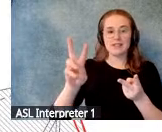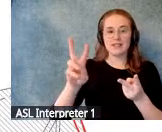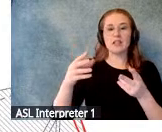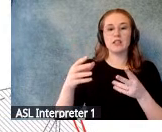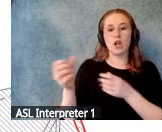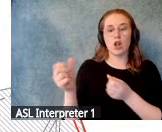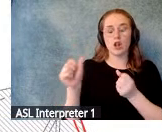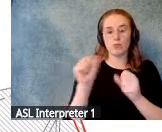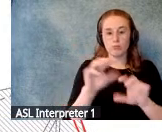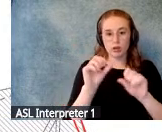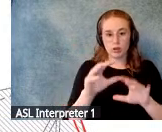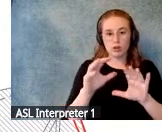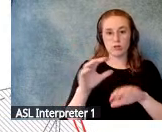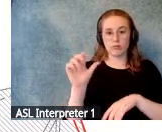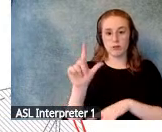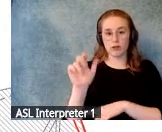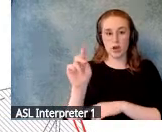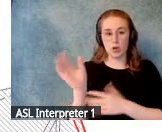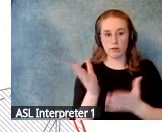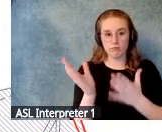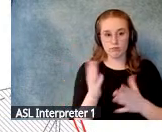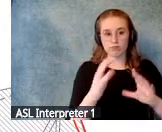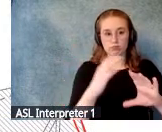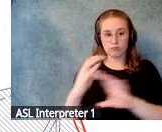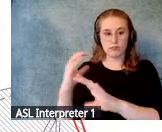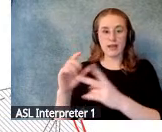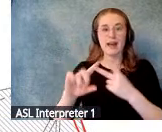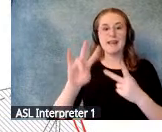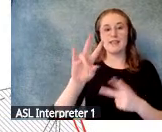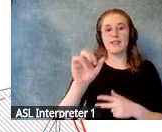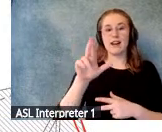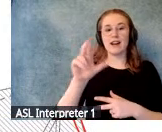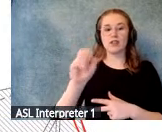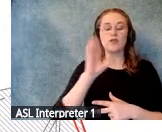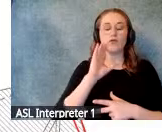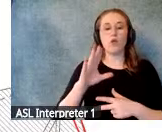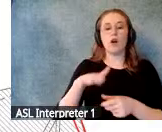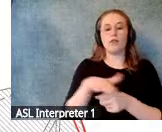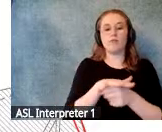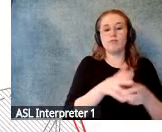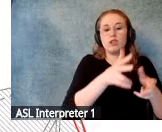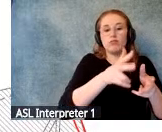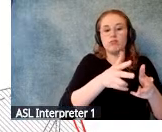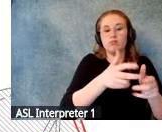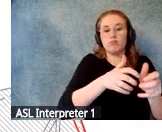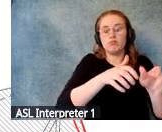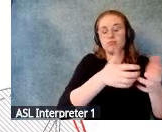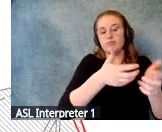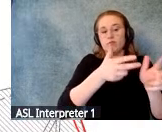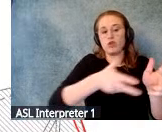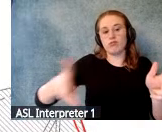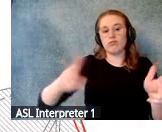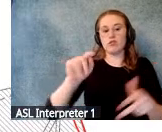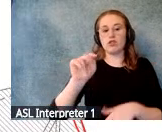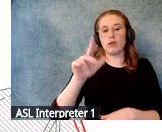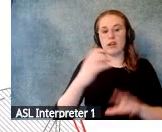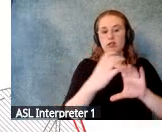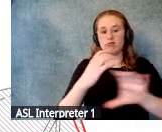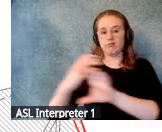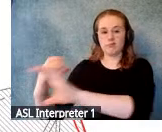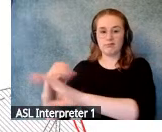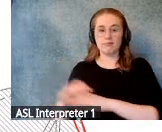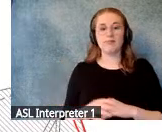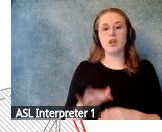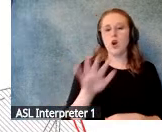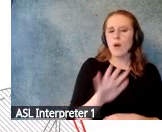7 acres of storage space for trailers. Approximately 5,800 square feet of open space would be allocated near the warehouses